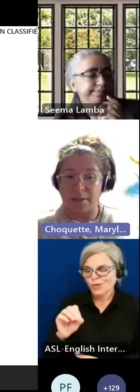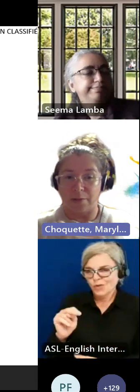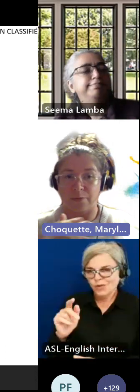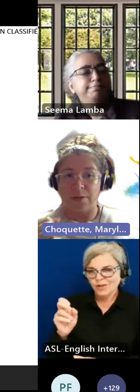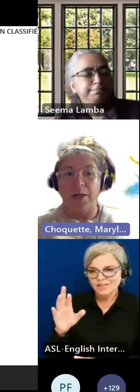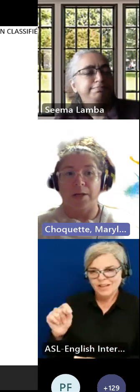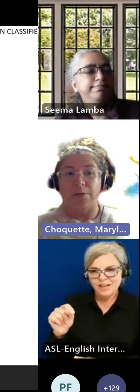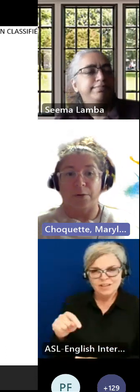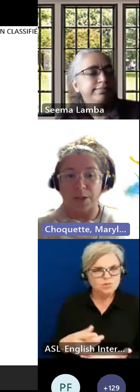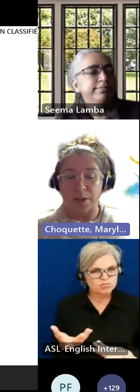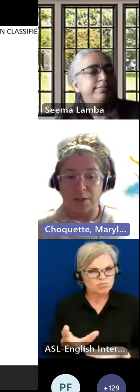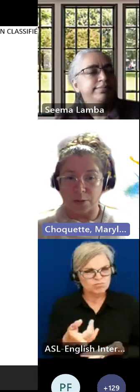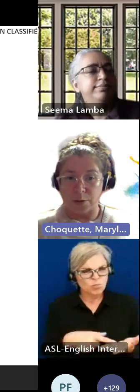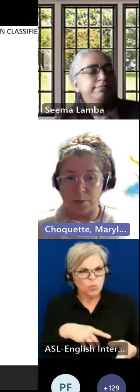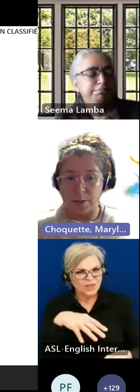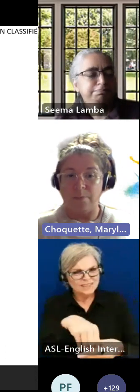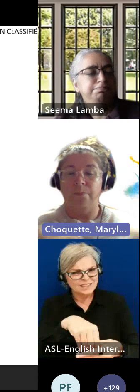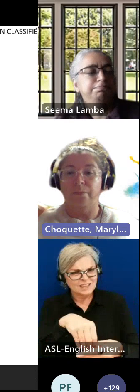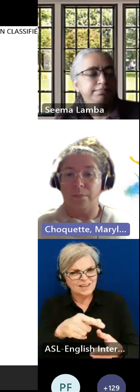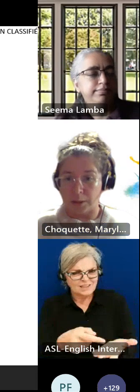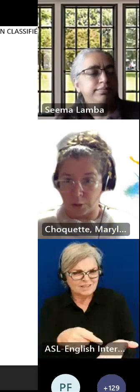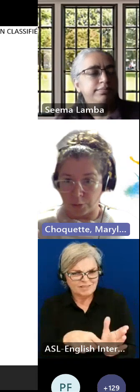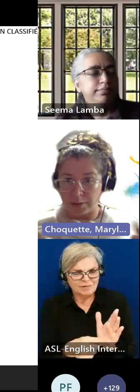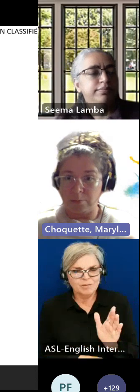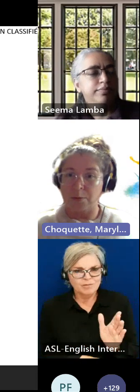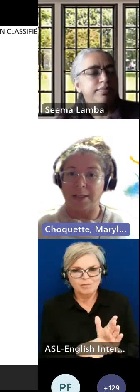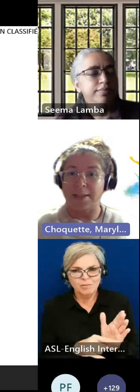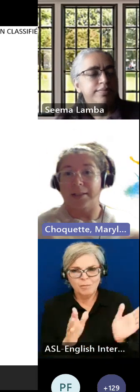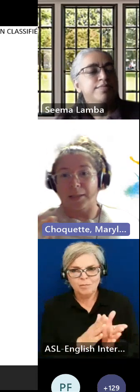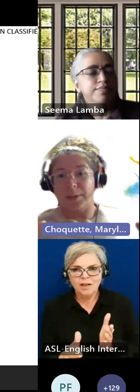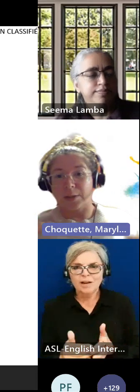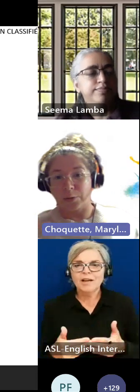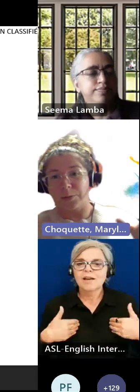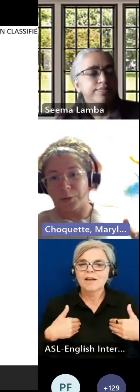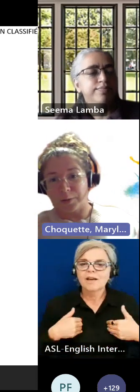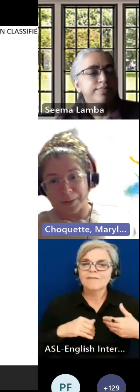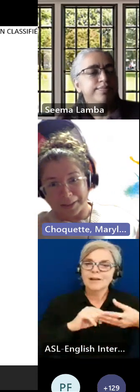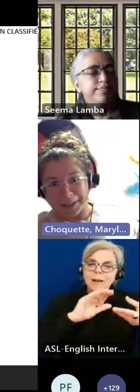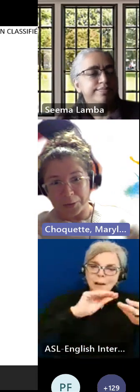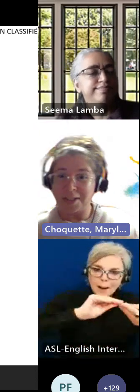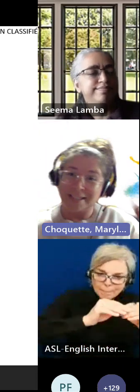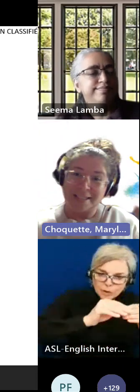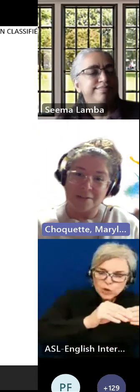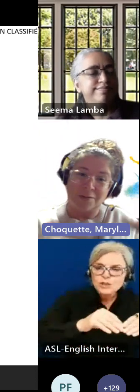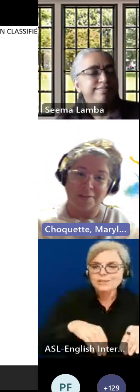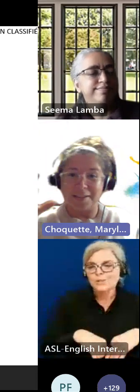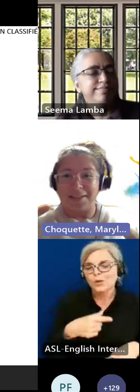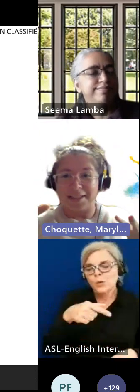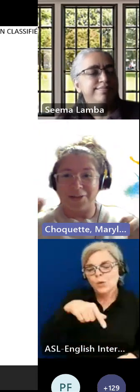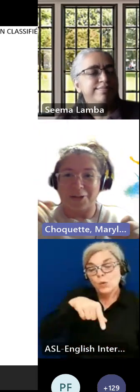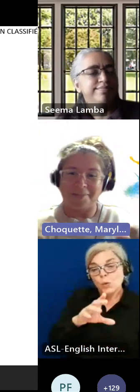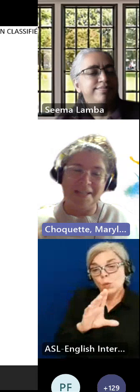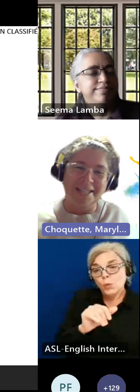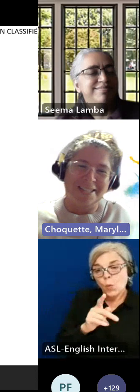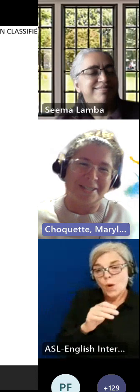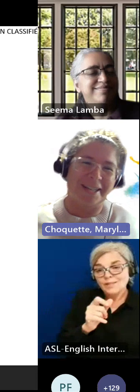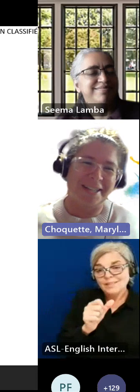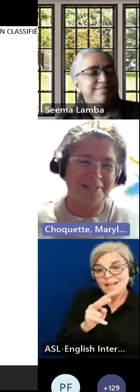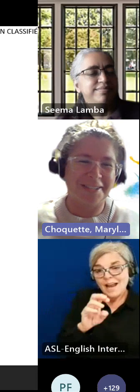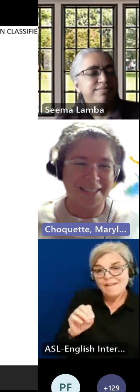and qualitative information that should be included. When I say layman's terms or plain language, des activités et des